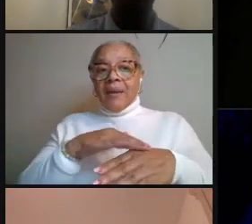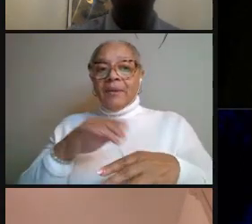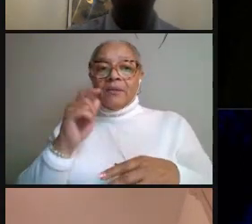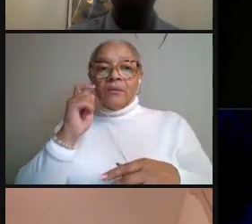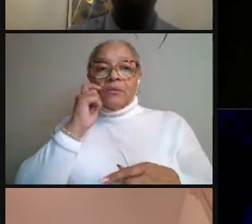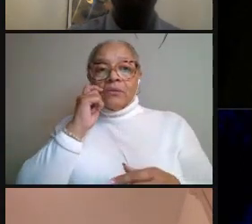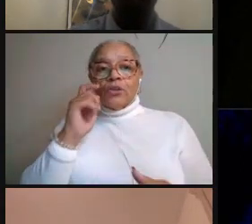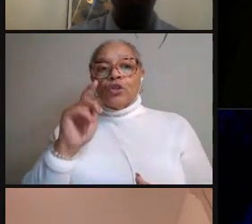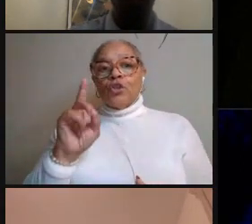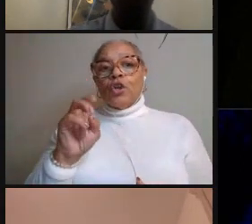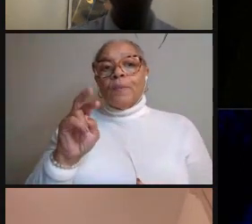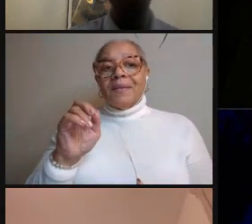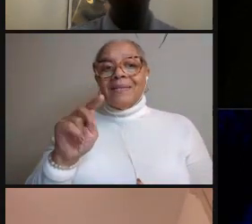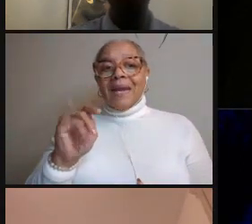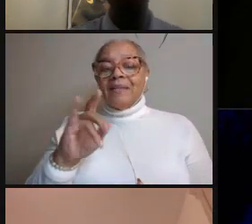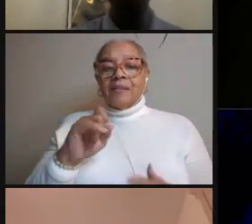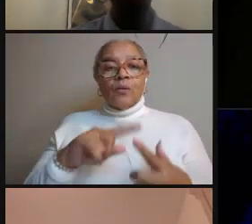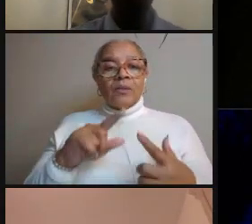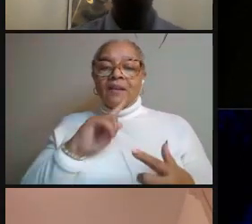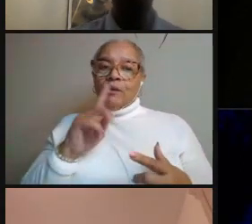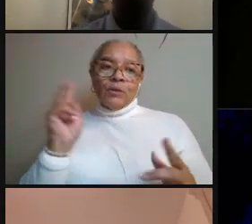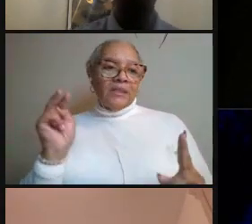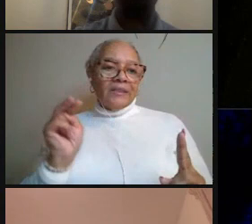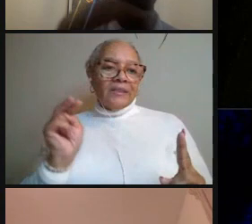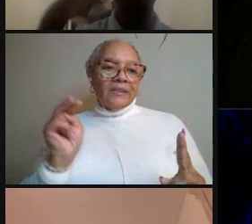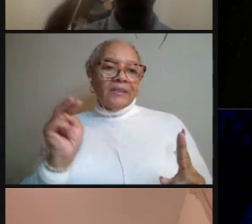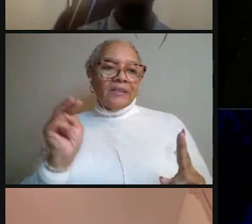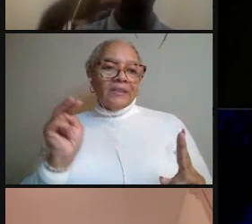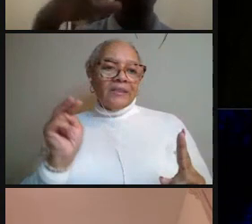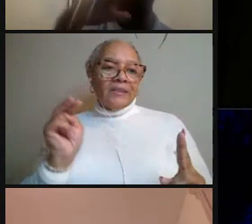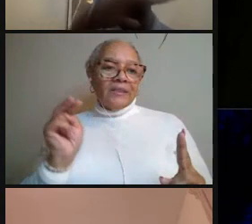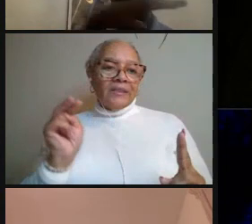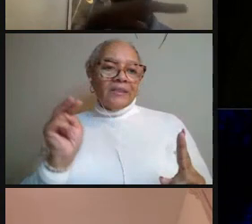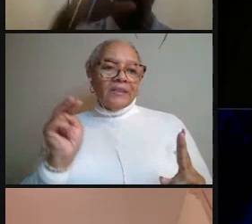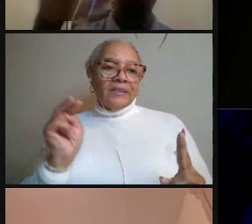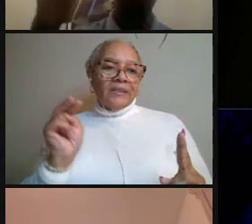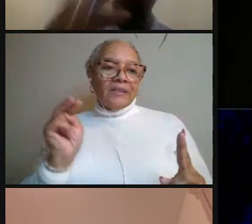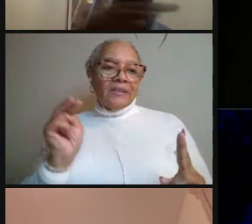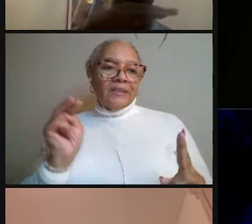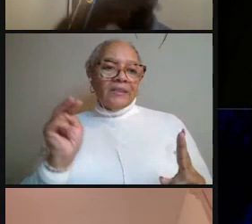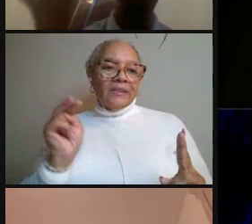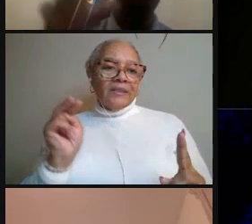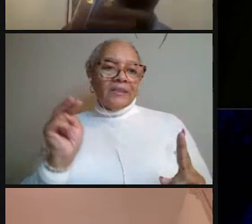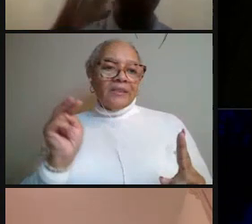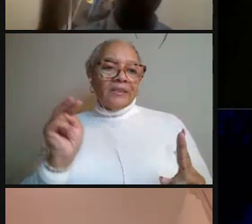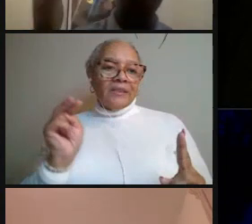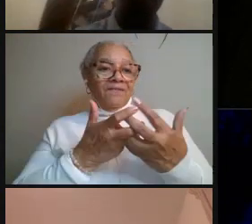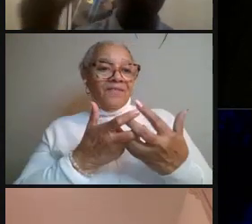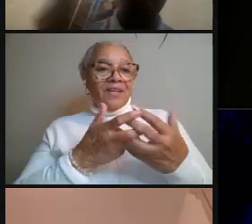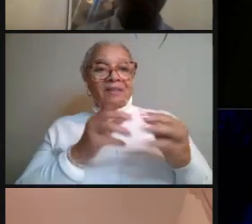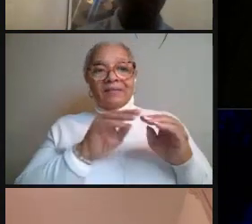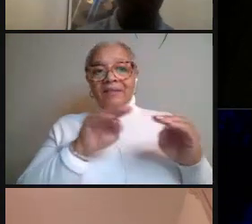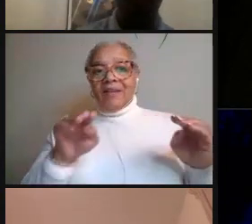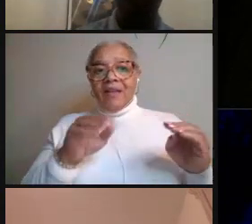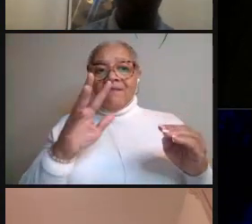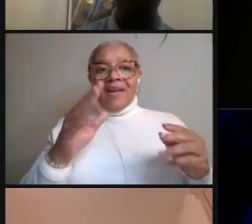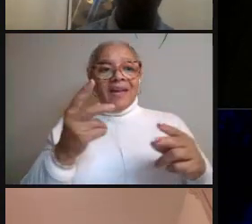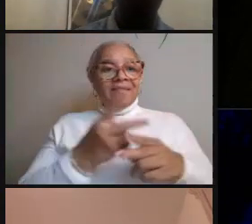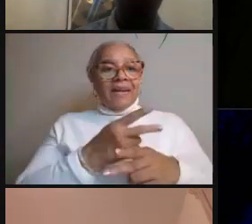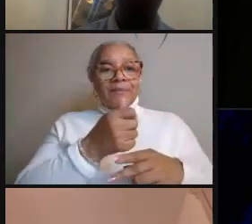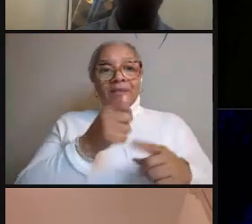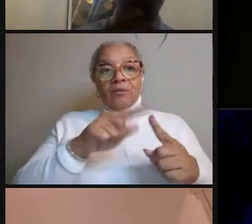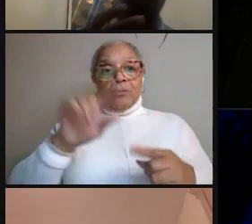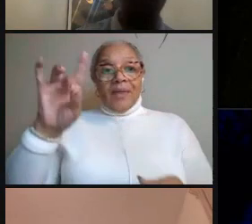looked in asthma, although it doesn't probably fit the category, 5 times 10 to the 8